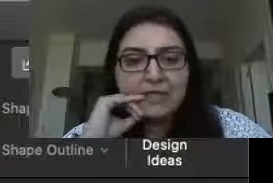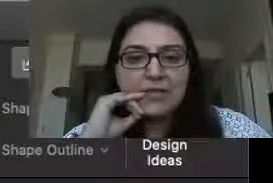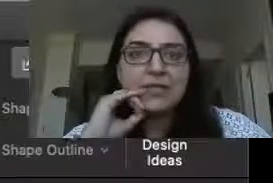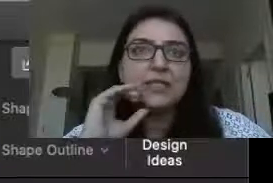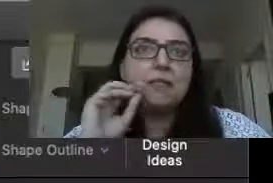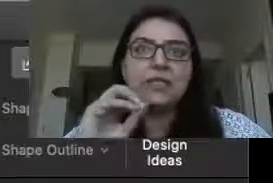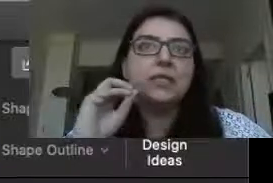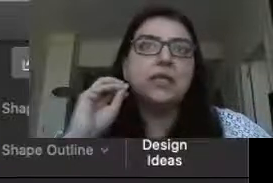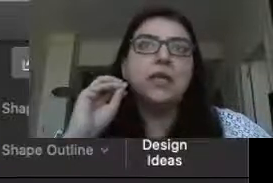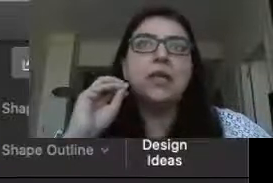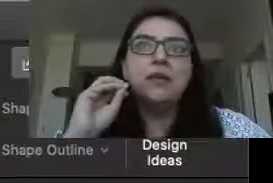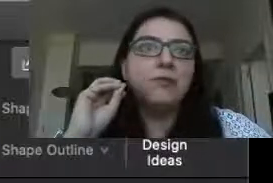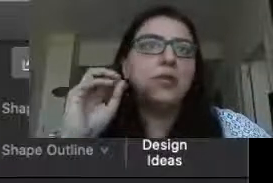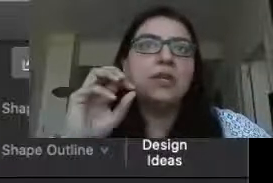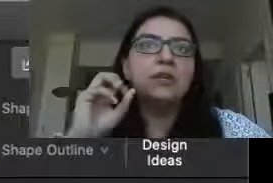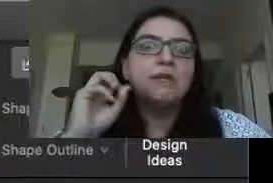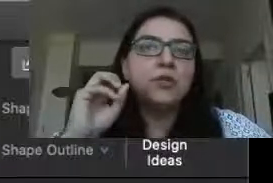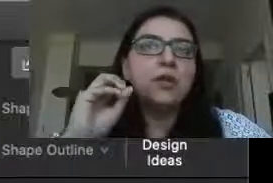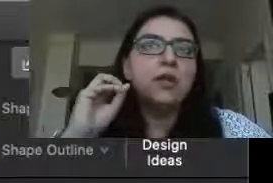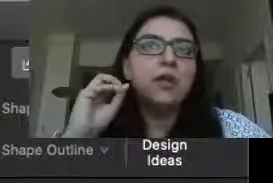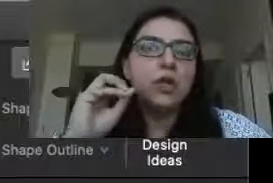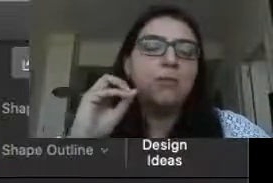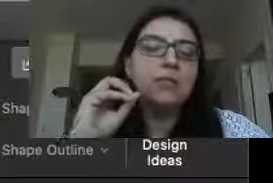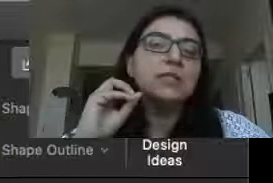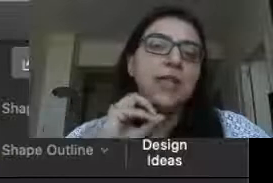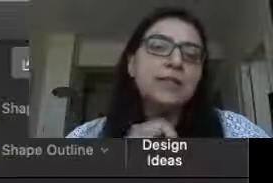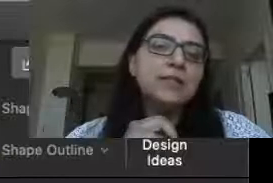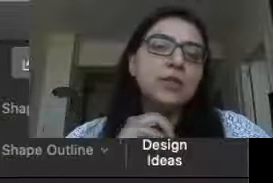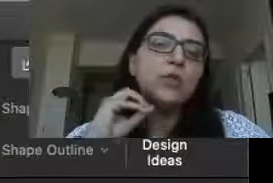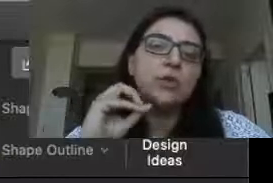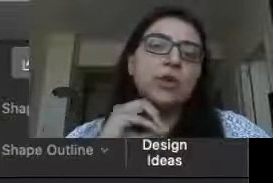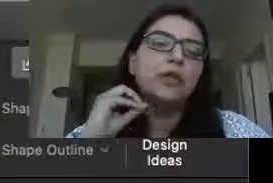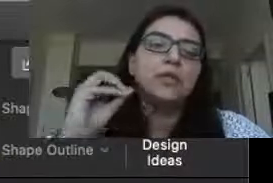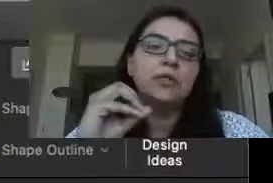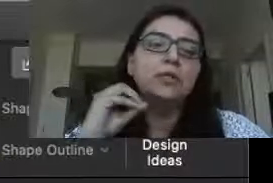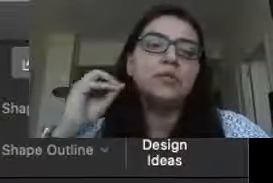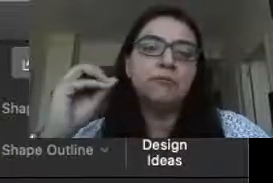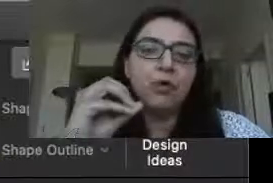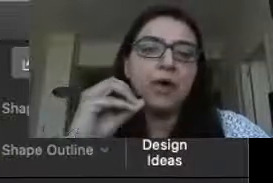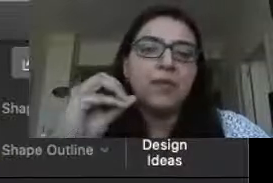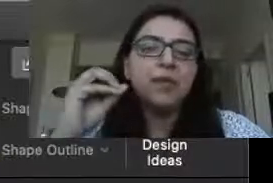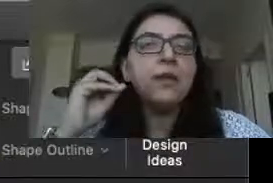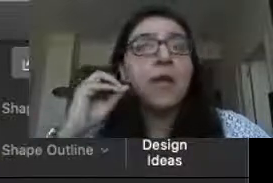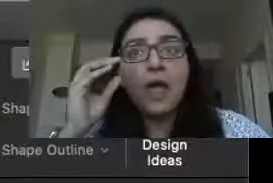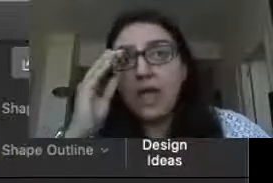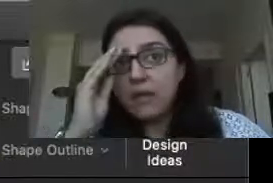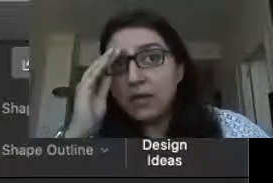is basically, if you can adopt this lens with regards to inclusive